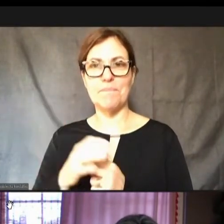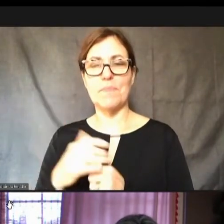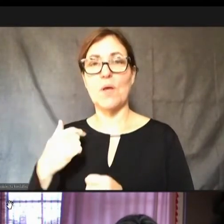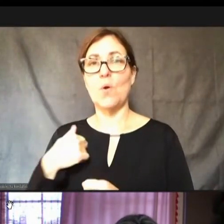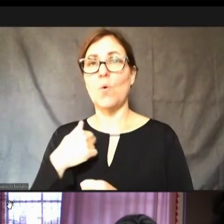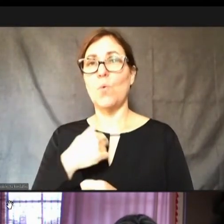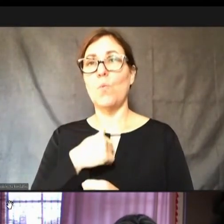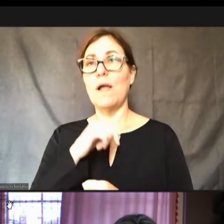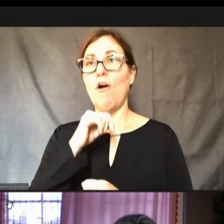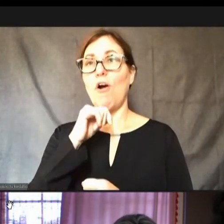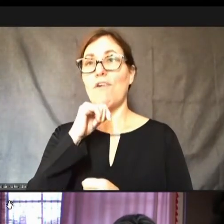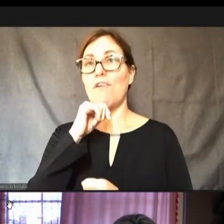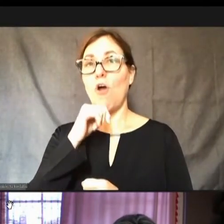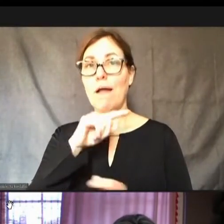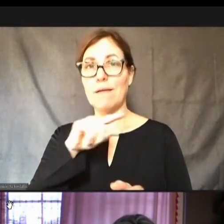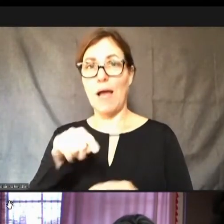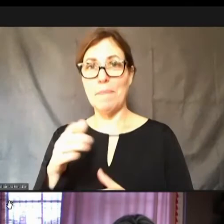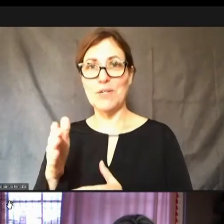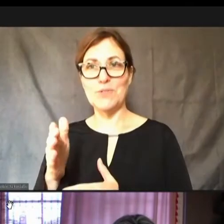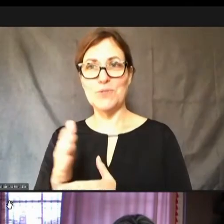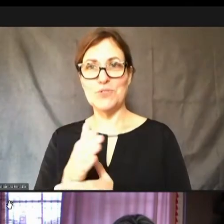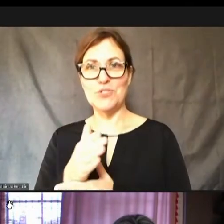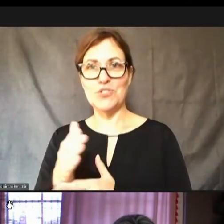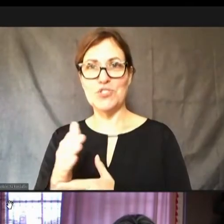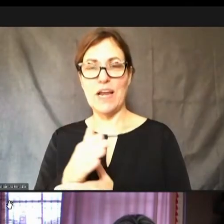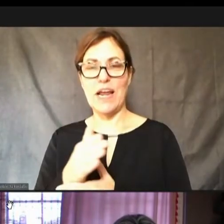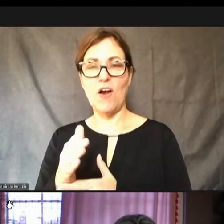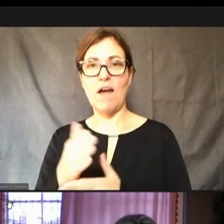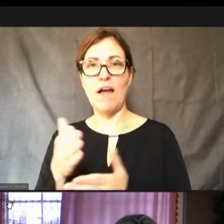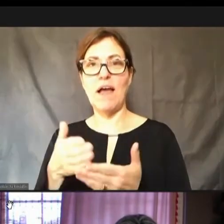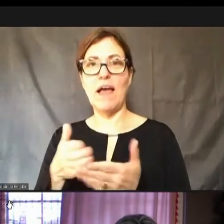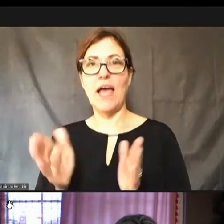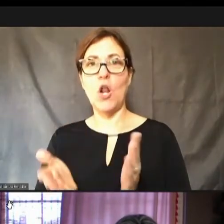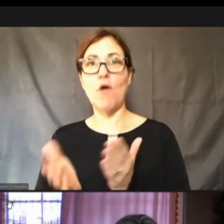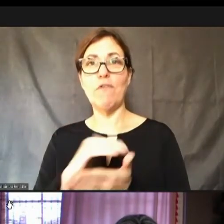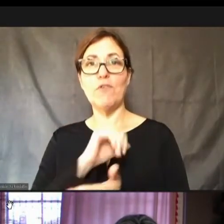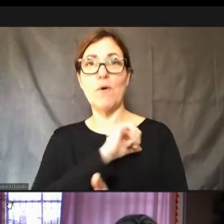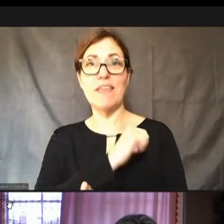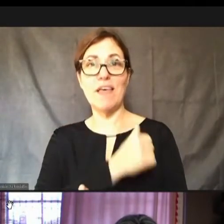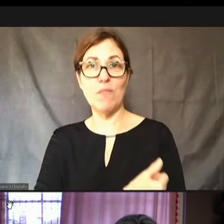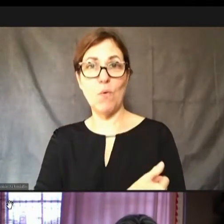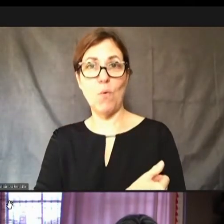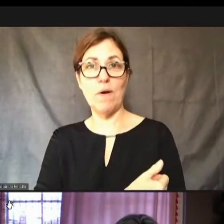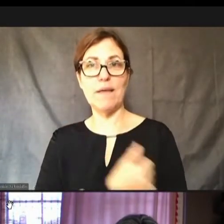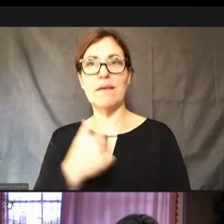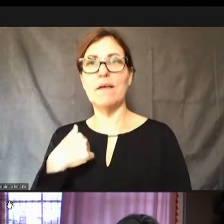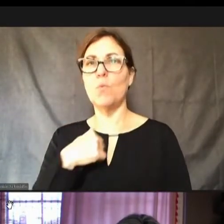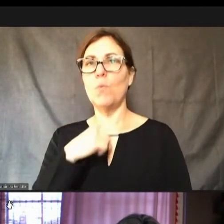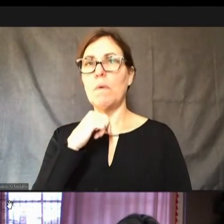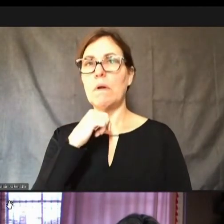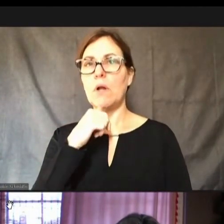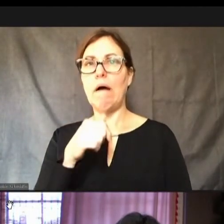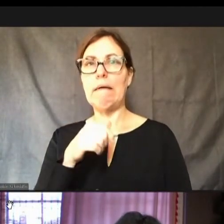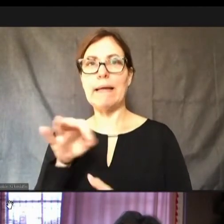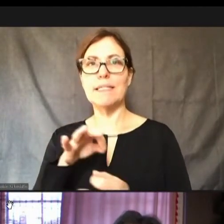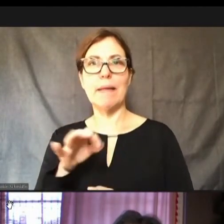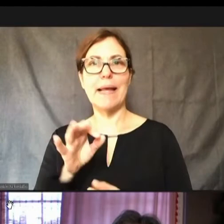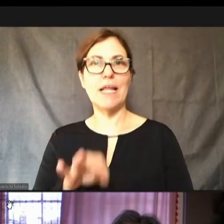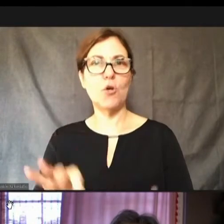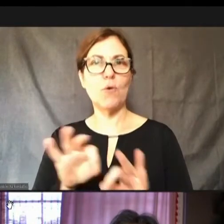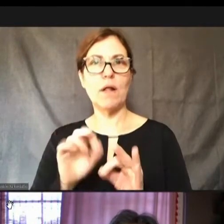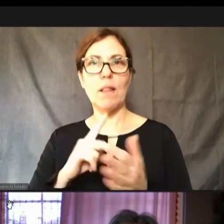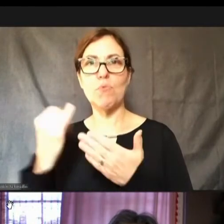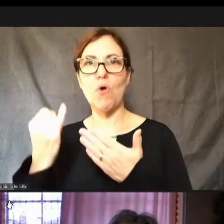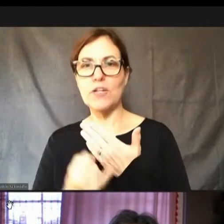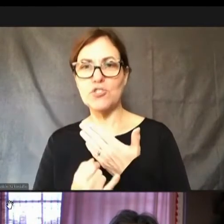to share an overview of the authority. We're not going to get into critical projects. Again, we